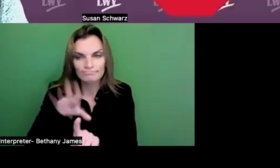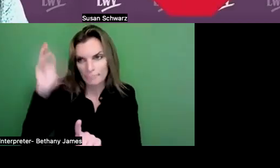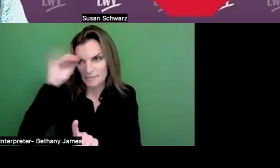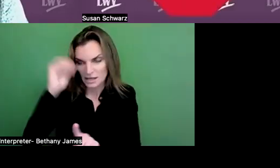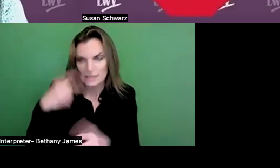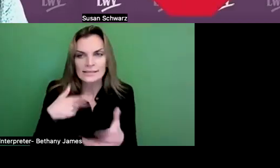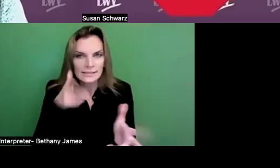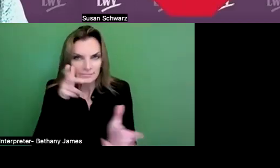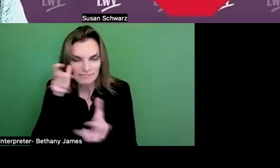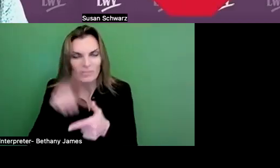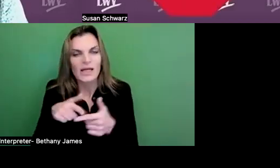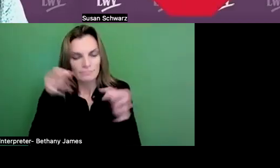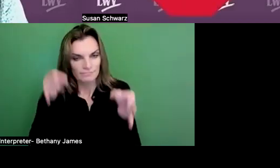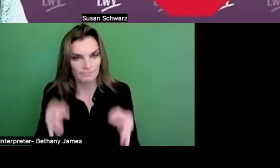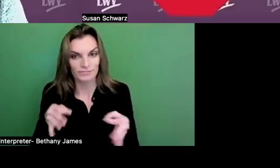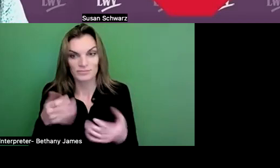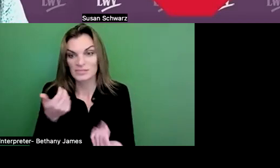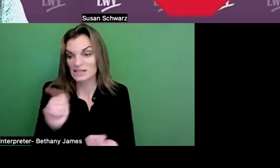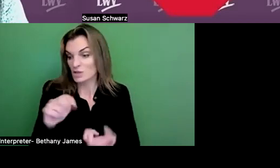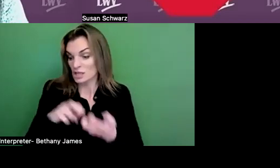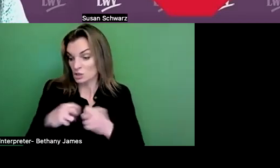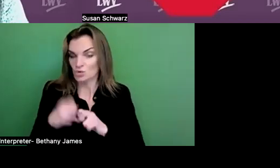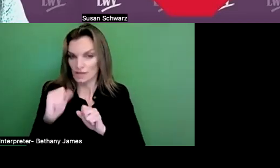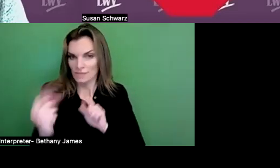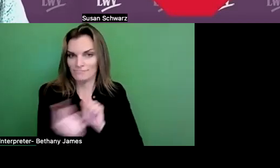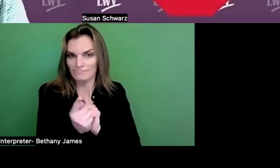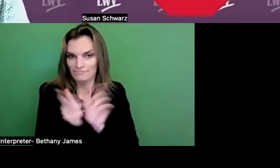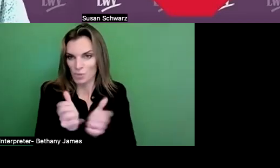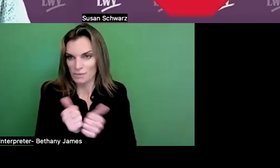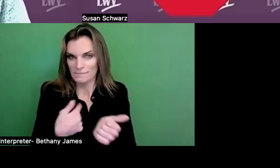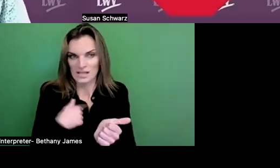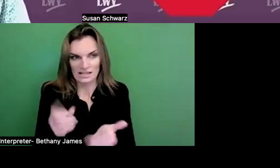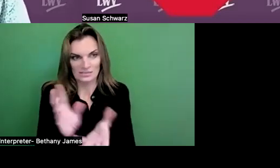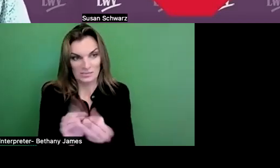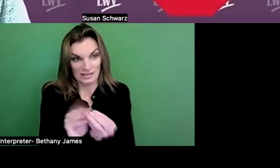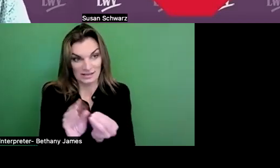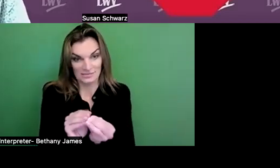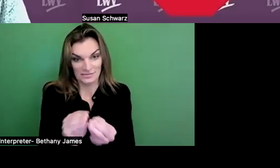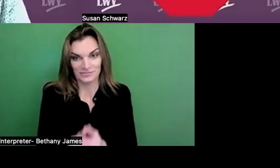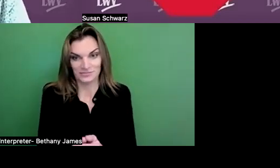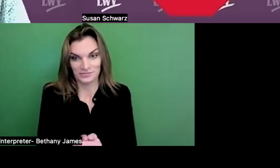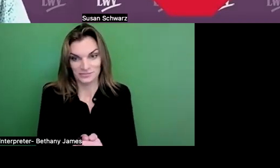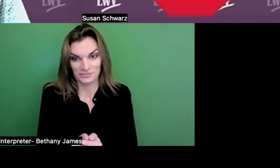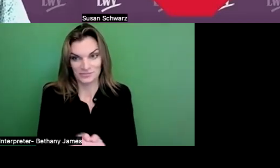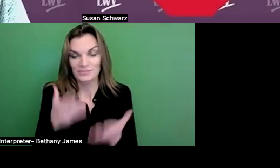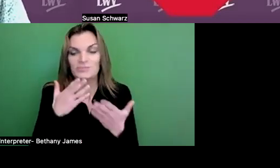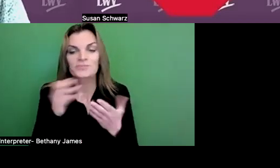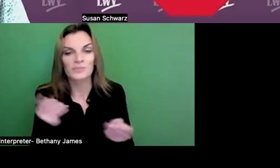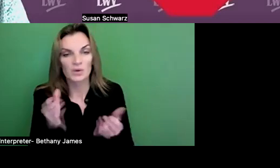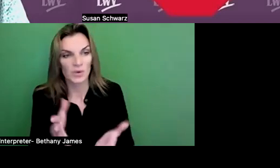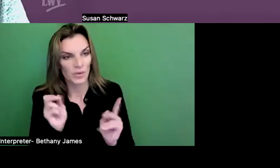decision. Anyone that has a problem could come to the village and speak at the courtesy of the floor. Thank